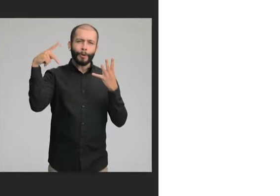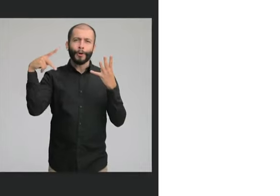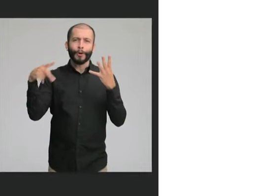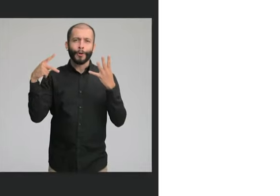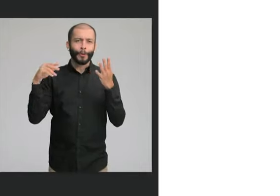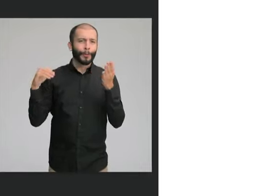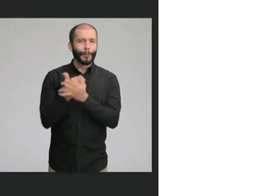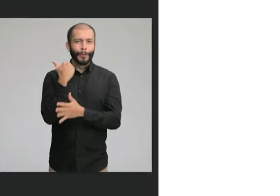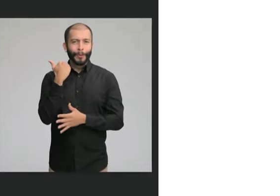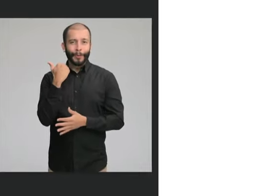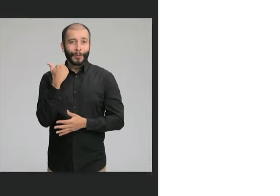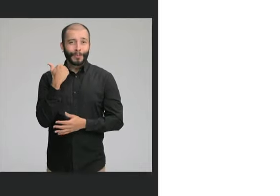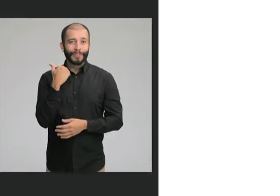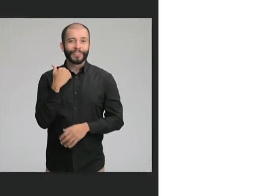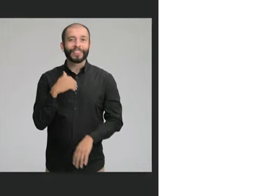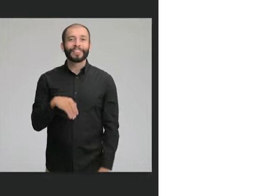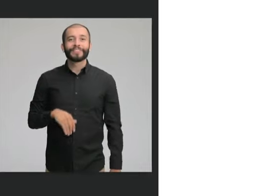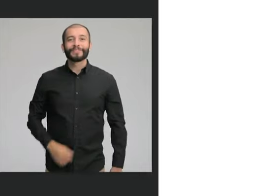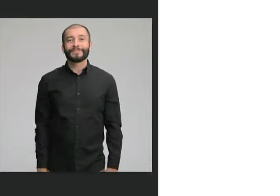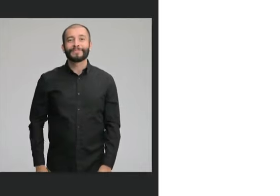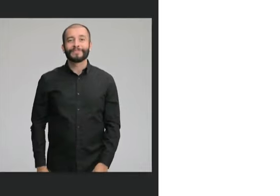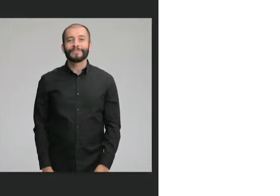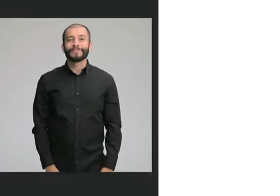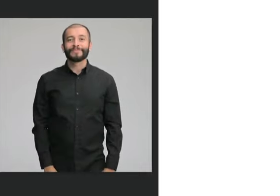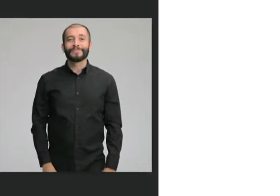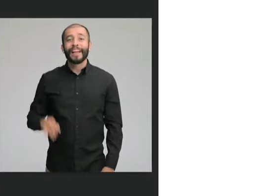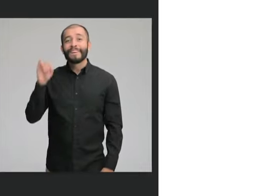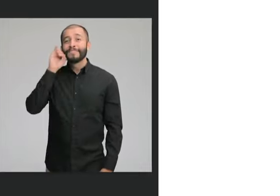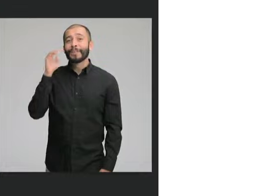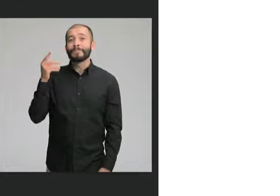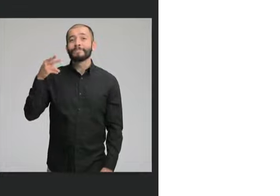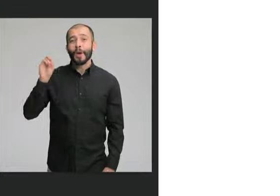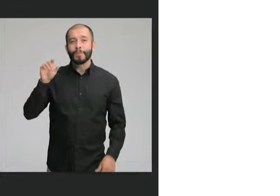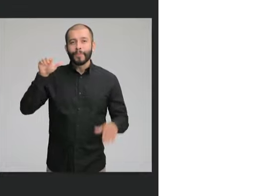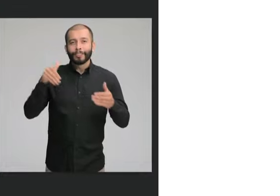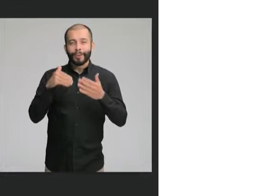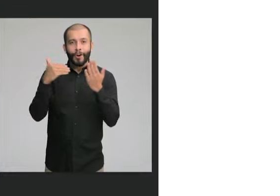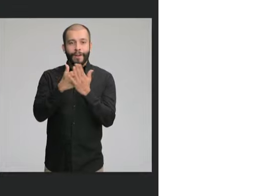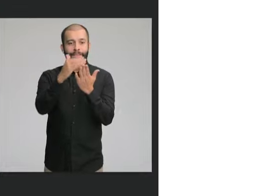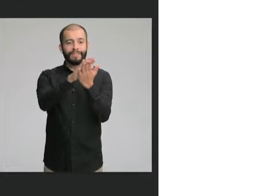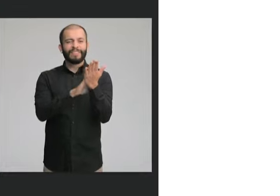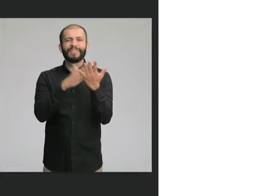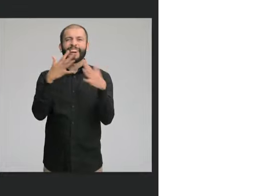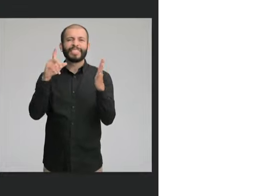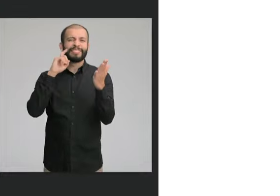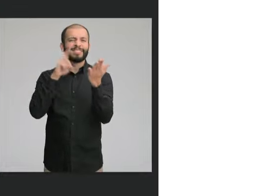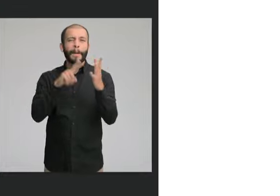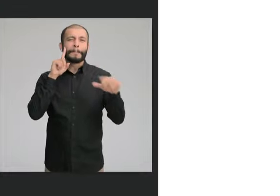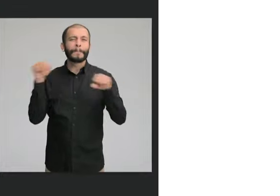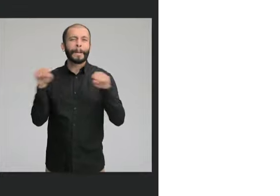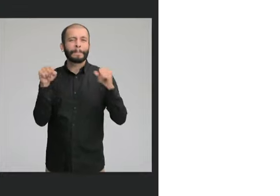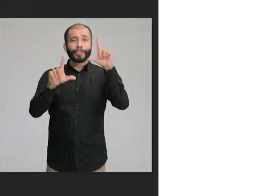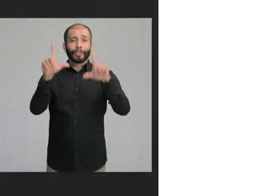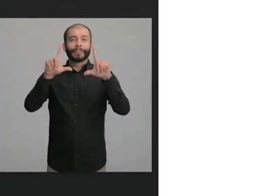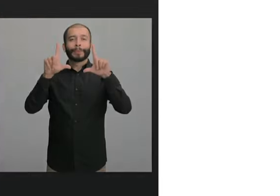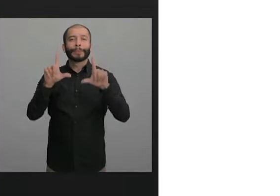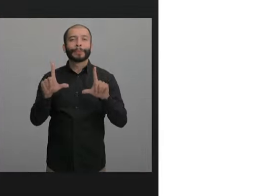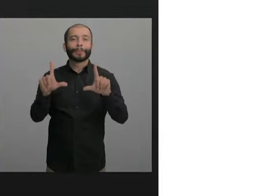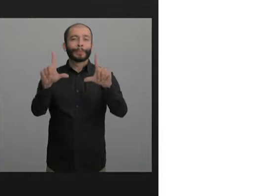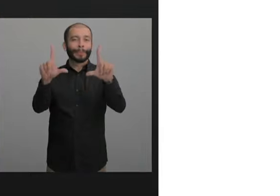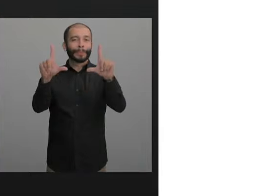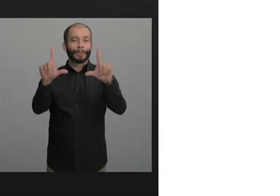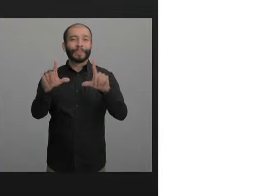this all-new deep purple. What's up with the purple? iPhone 14 Pro introduces a new front design that is sure to become iconic. At